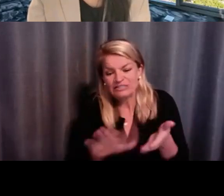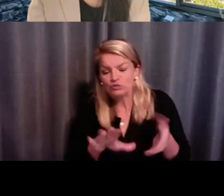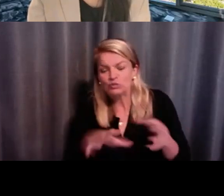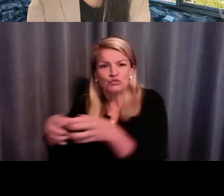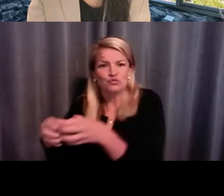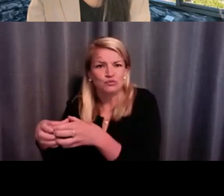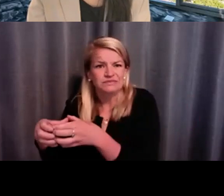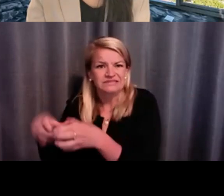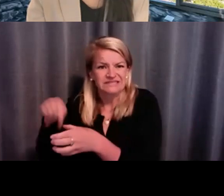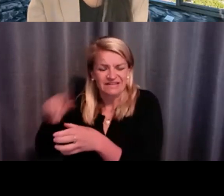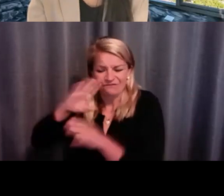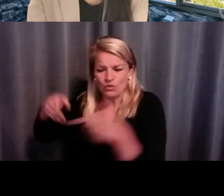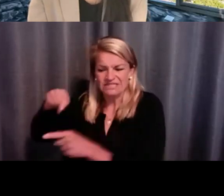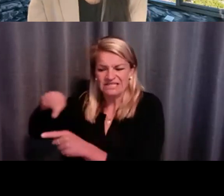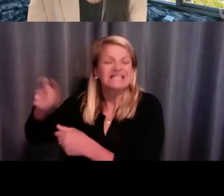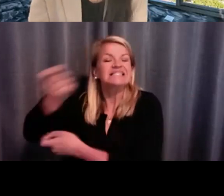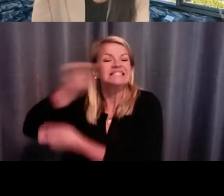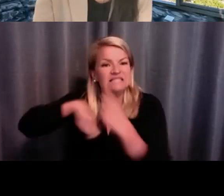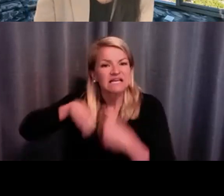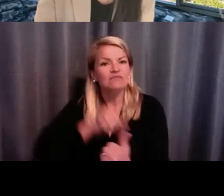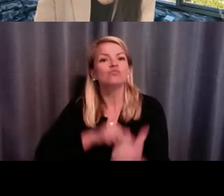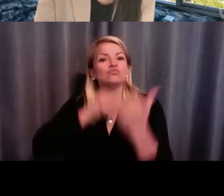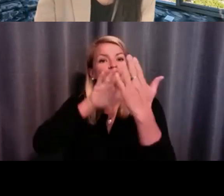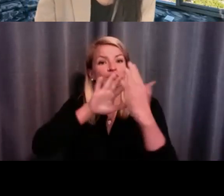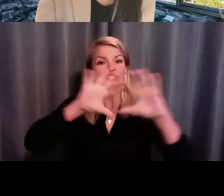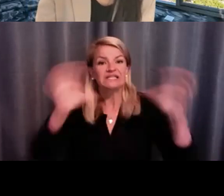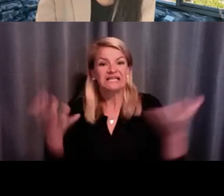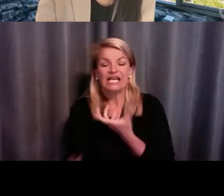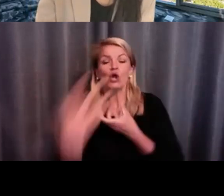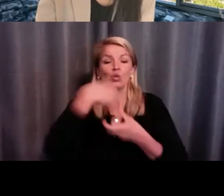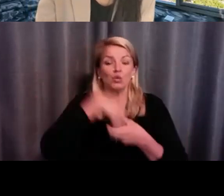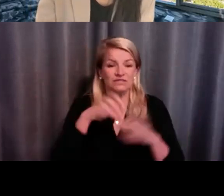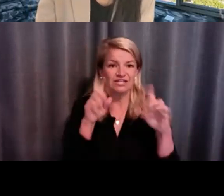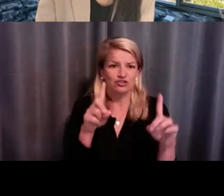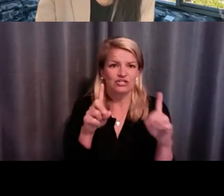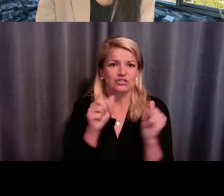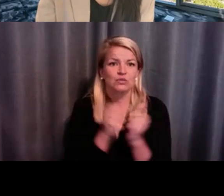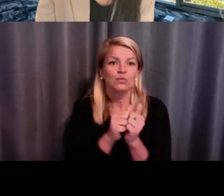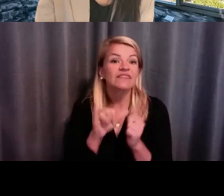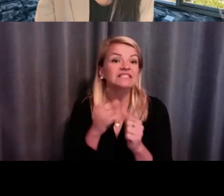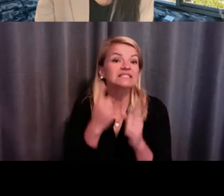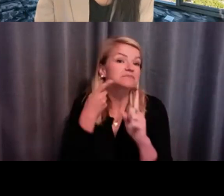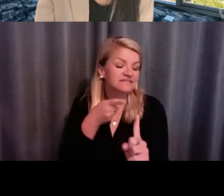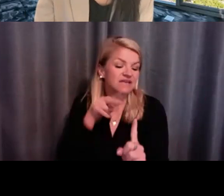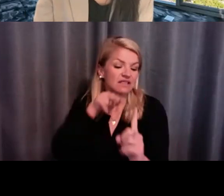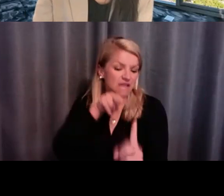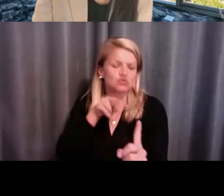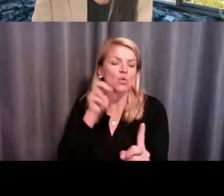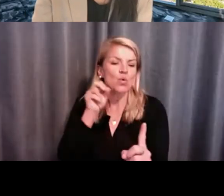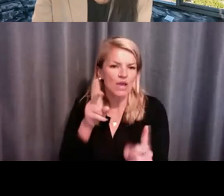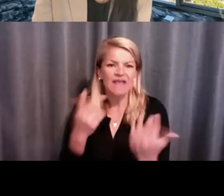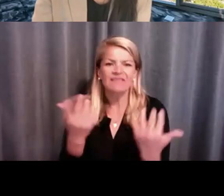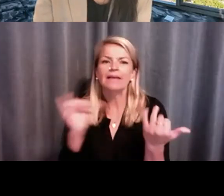rather than approaching inclusive education with this specific lens of